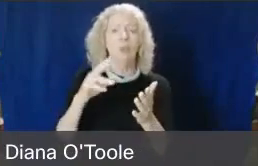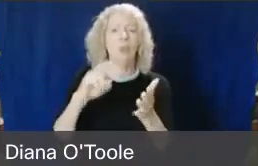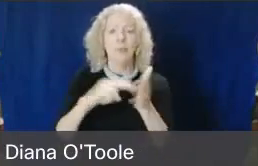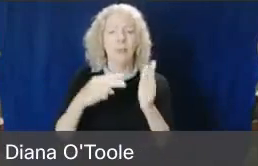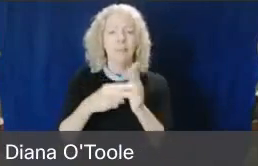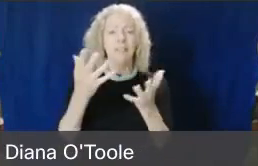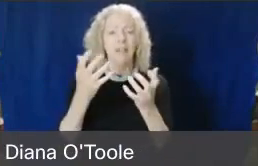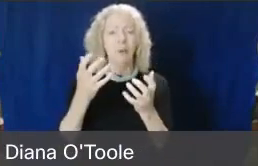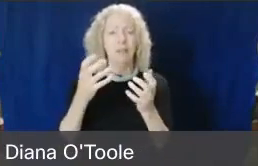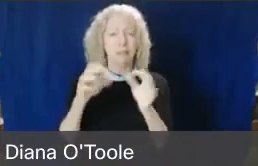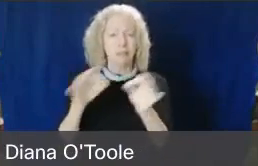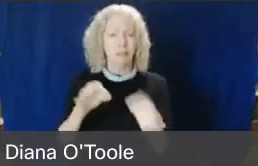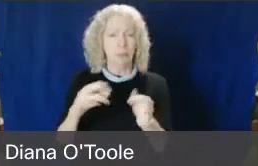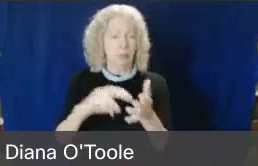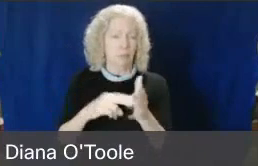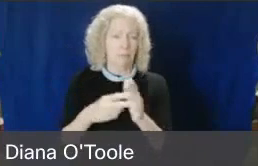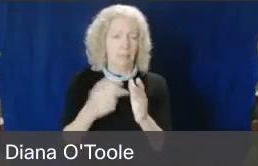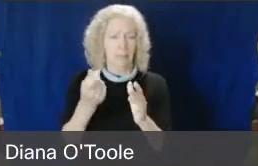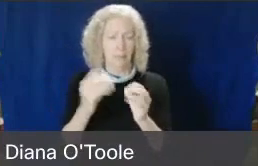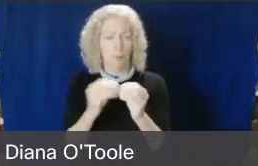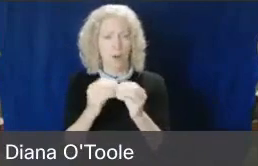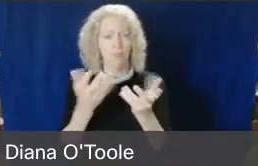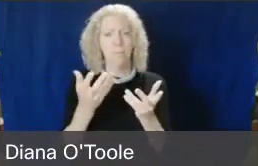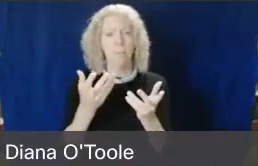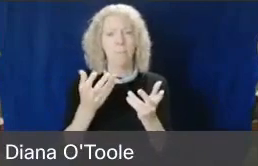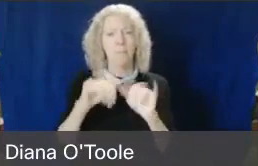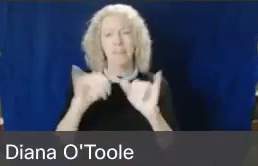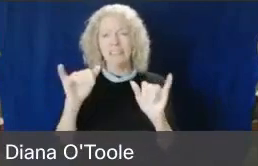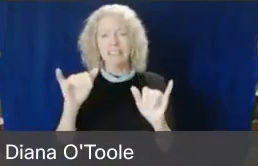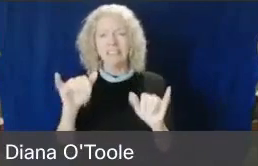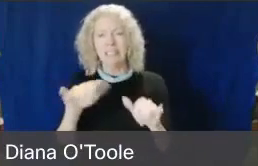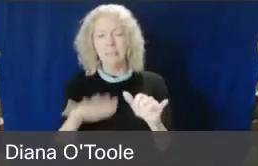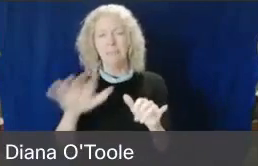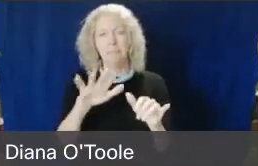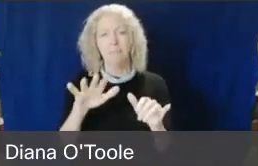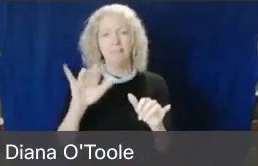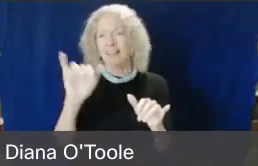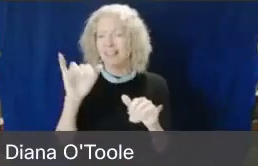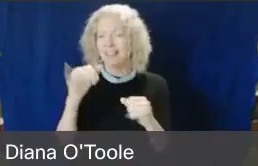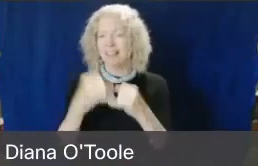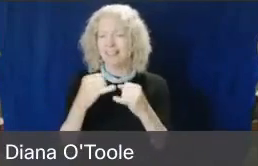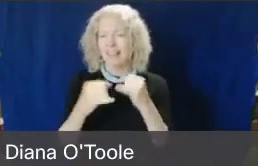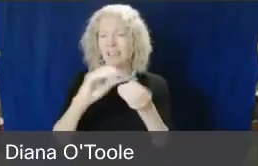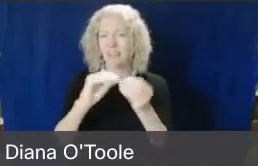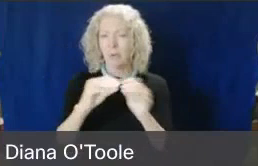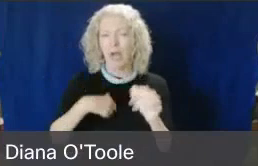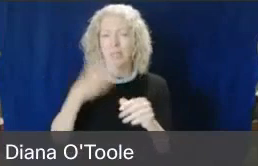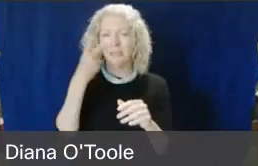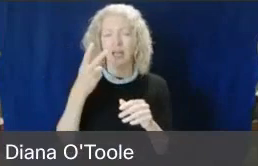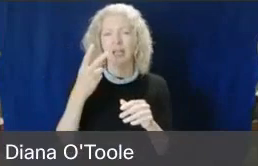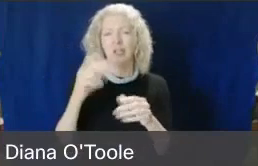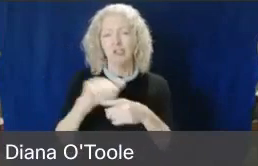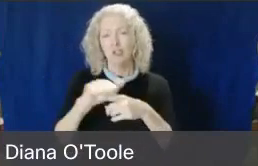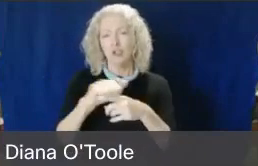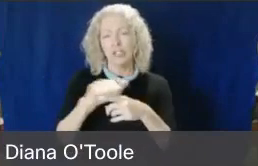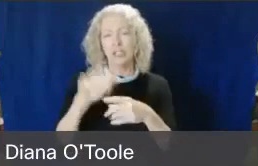I think system-wide, last data I saw, we were trending about 2 or 3% worse